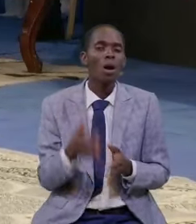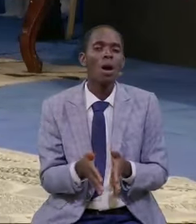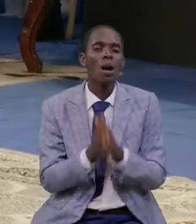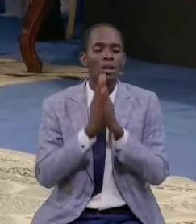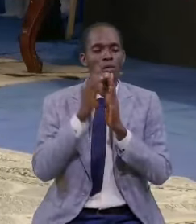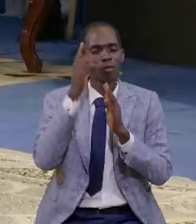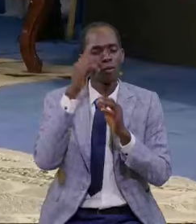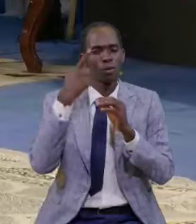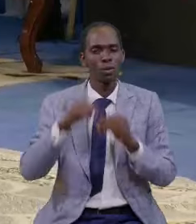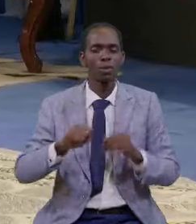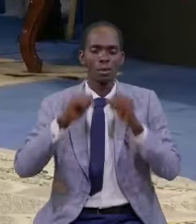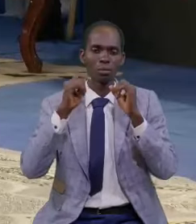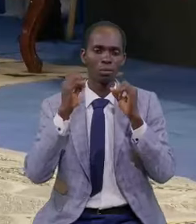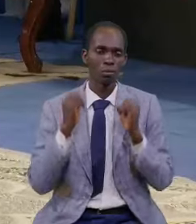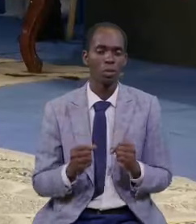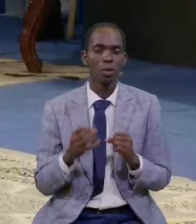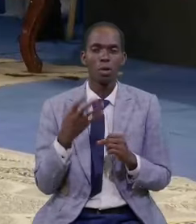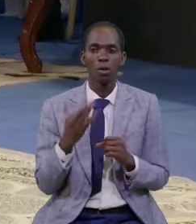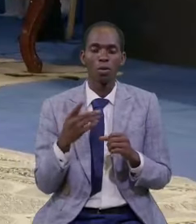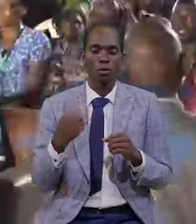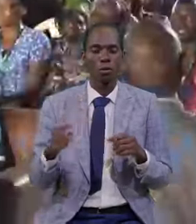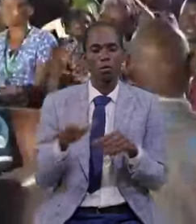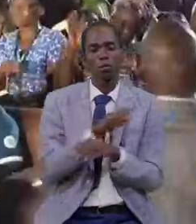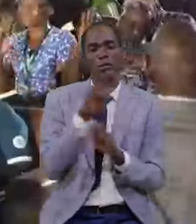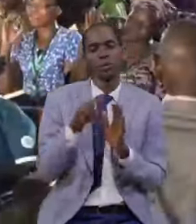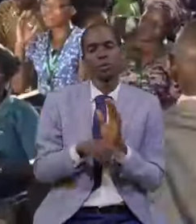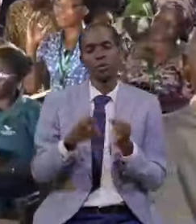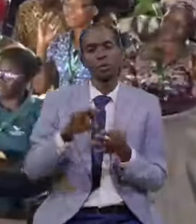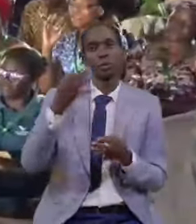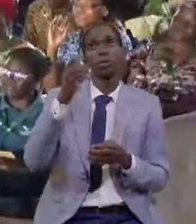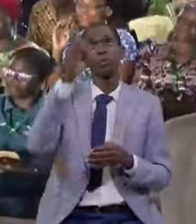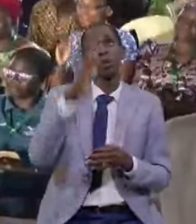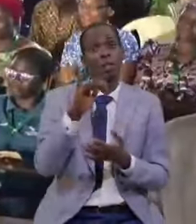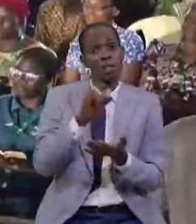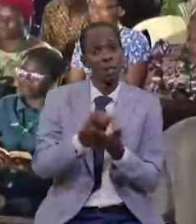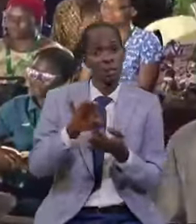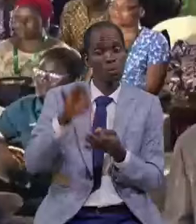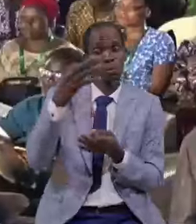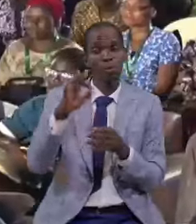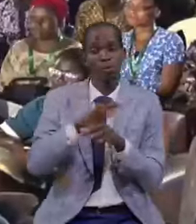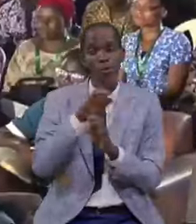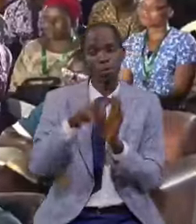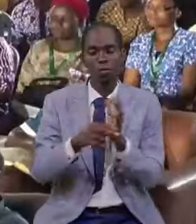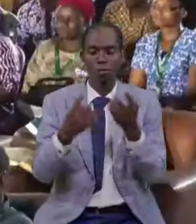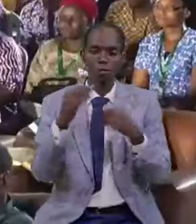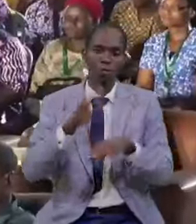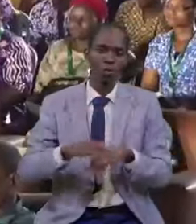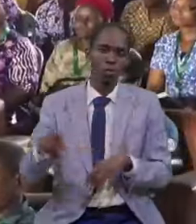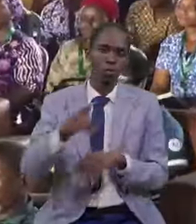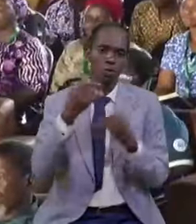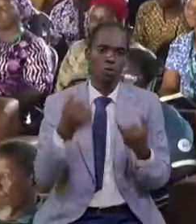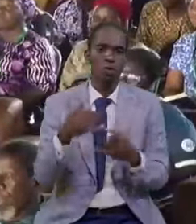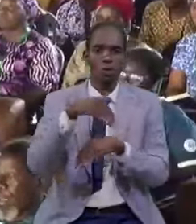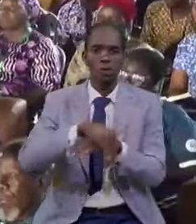to offer. That fullness is coming to you tonight. That's why Jesus said, tarry ye in the city